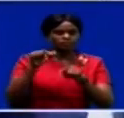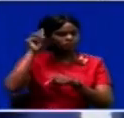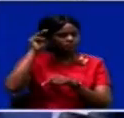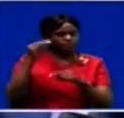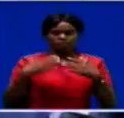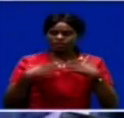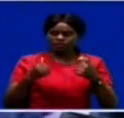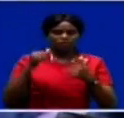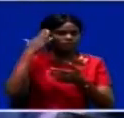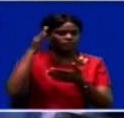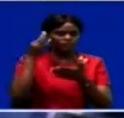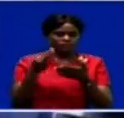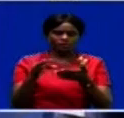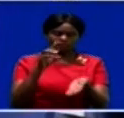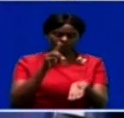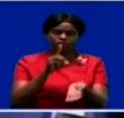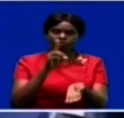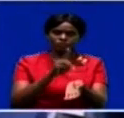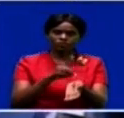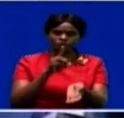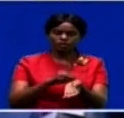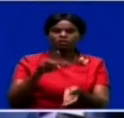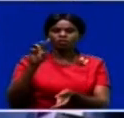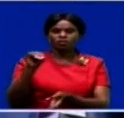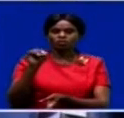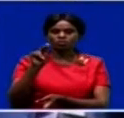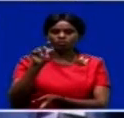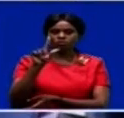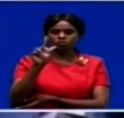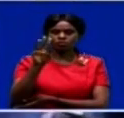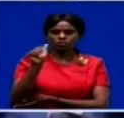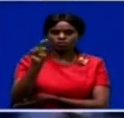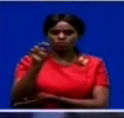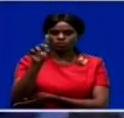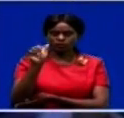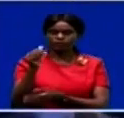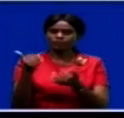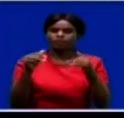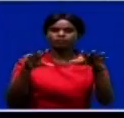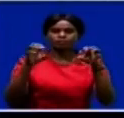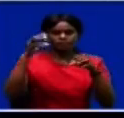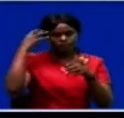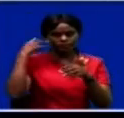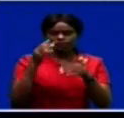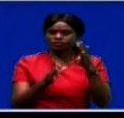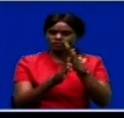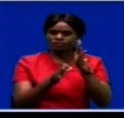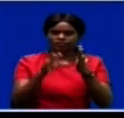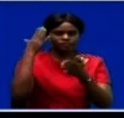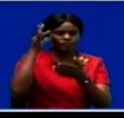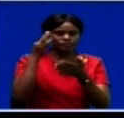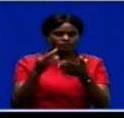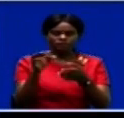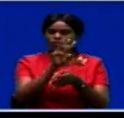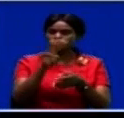Health Permanent Secretary in charge of Technical Services moves to Cabinet Office on holding position. Deputy Permanent Secretary for